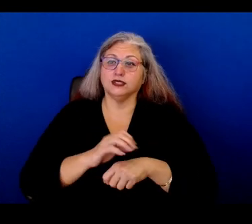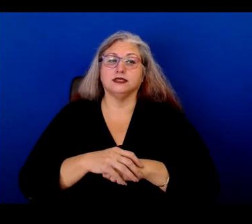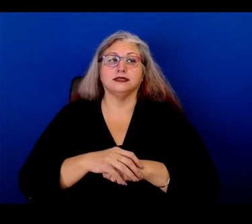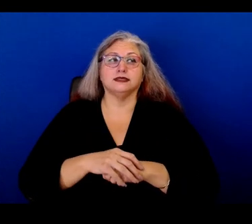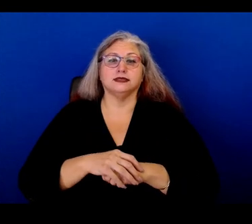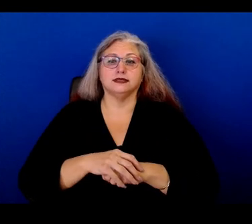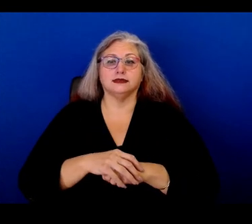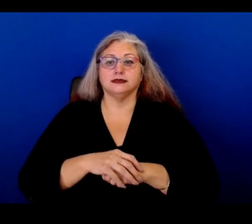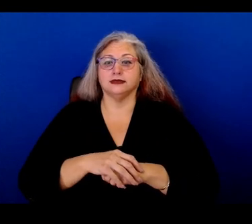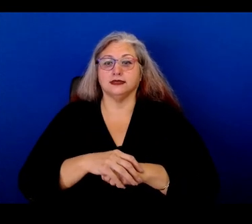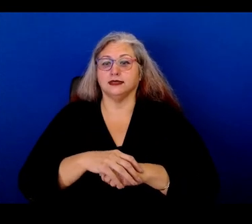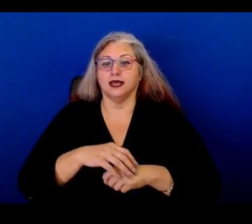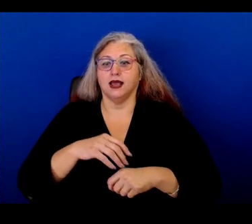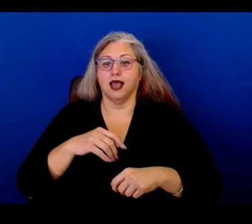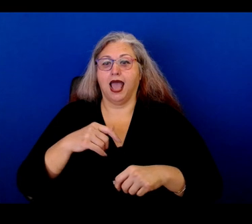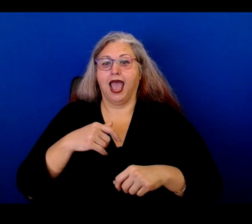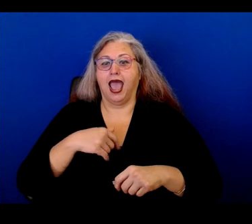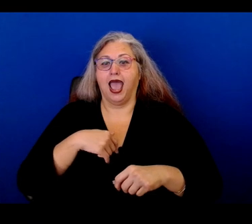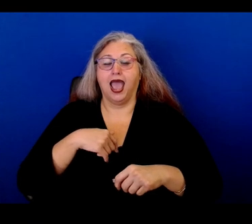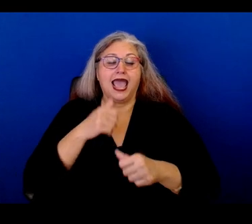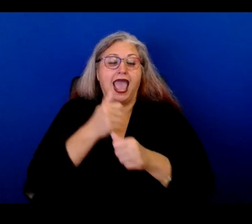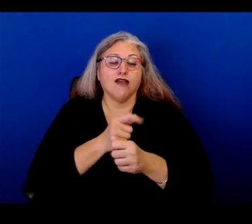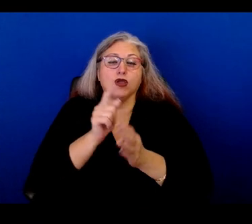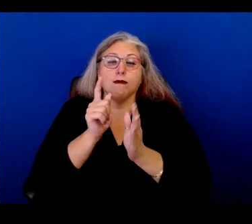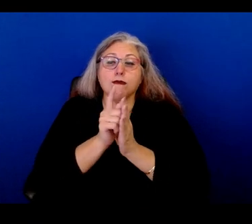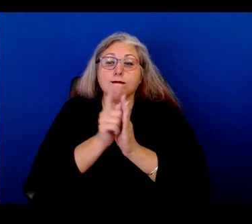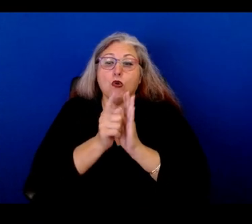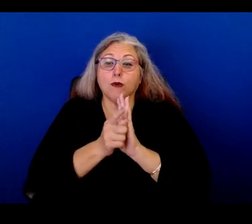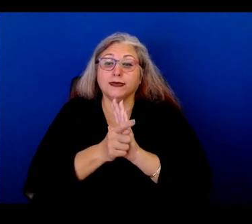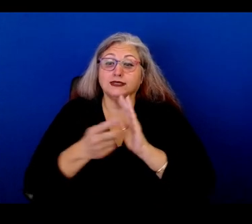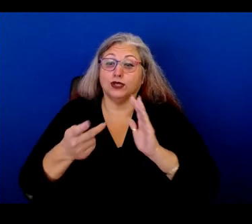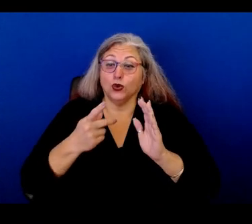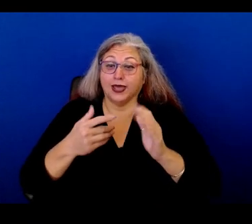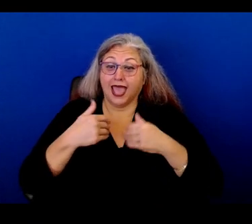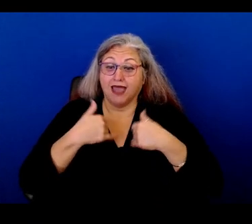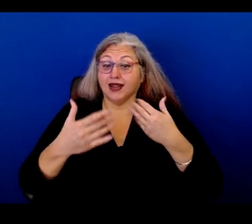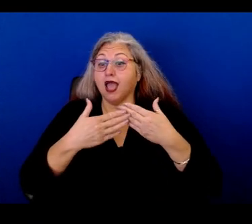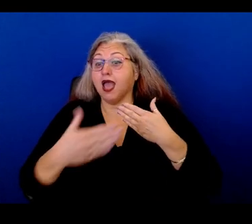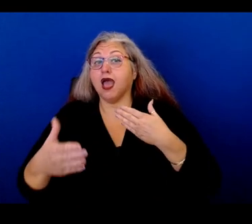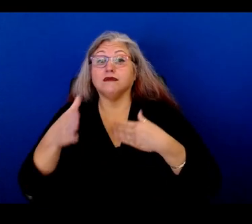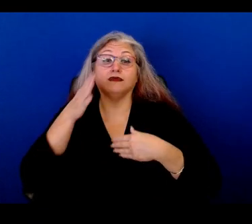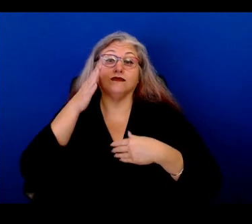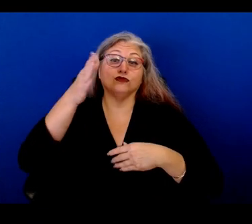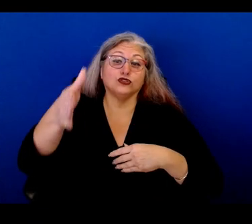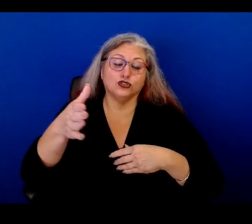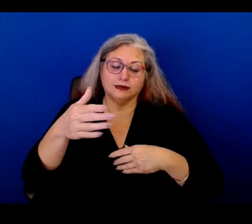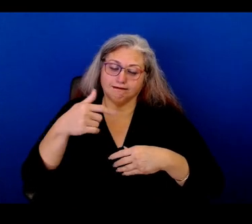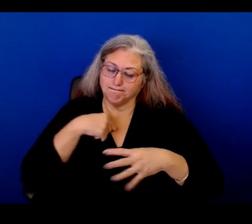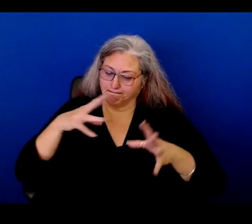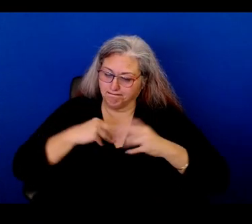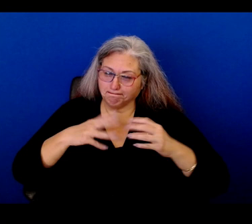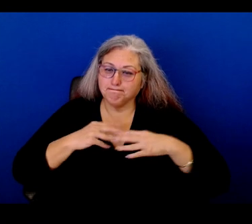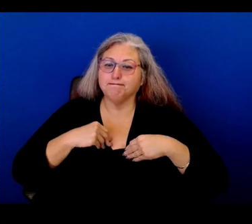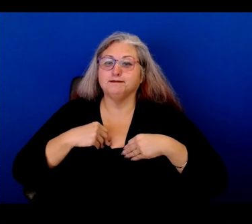I'll take all the moments we get from here into the future. And I really thank